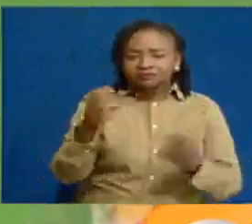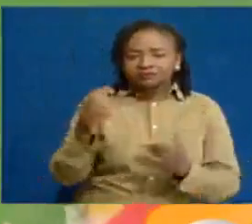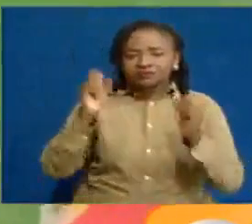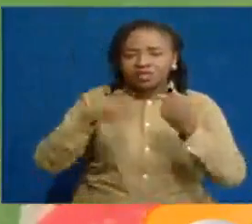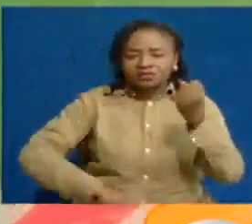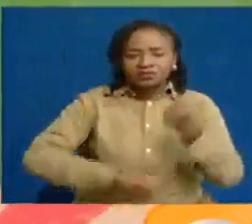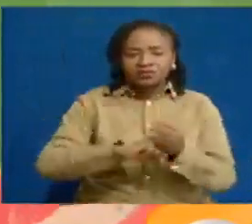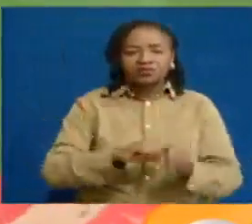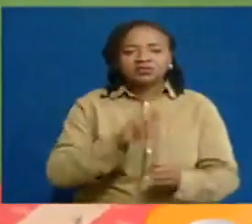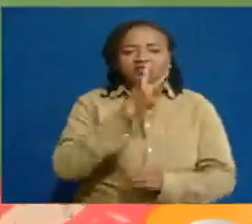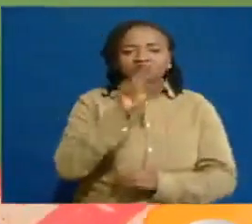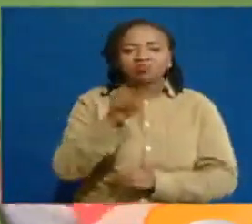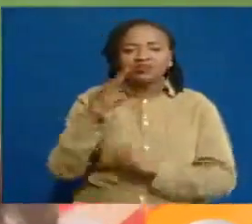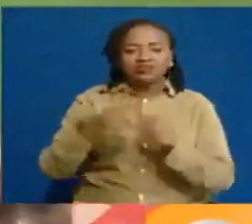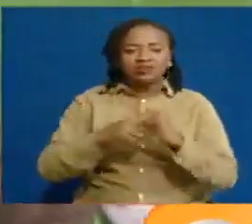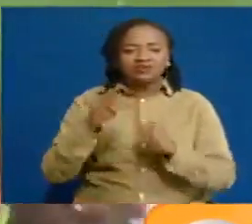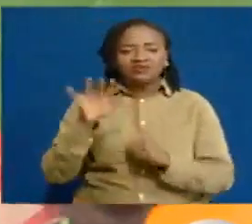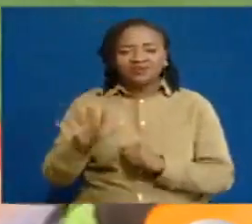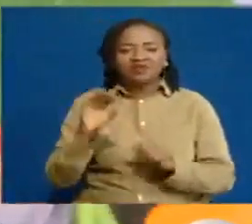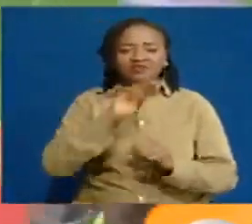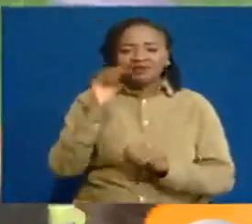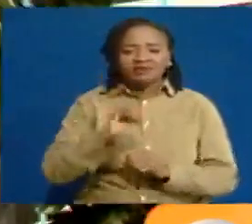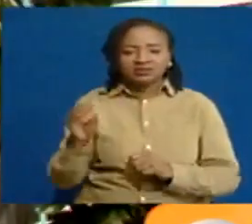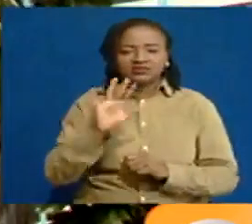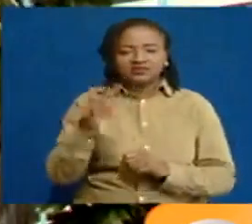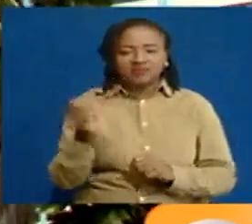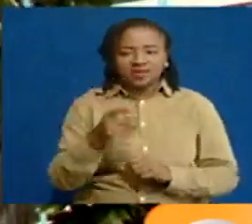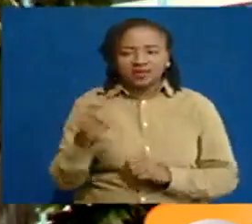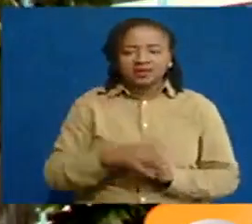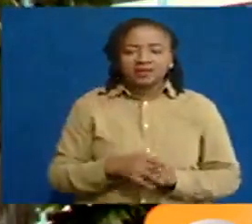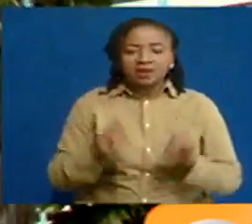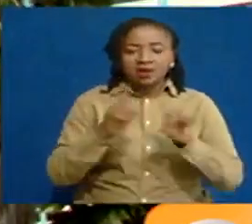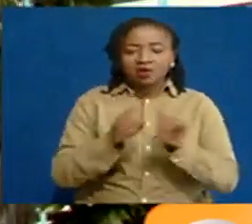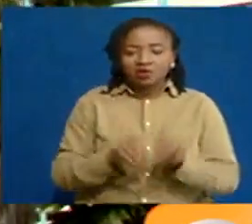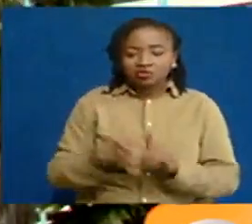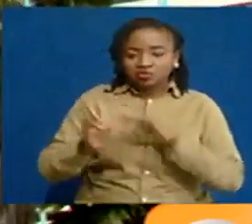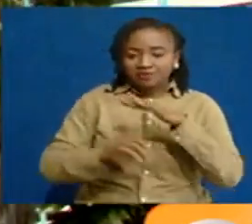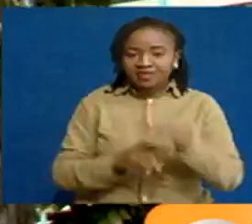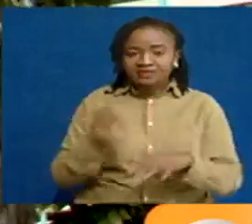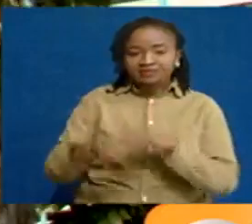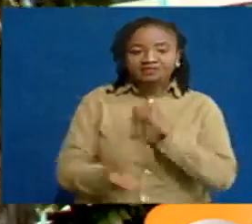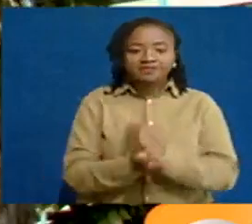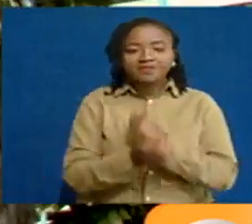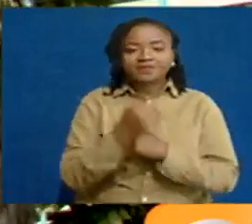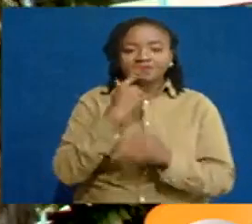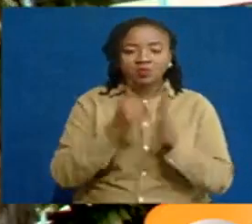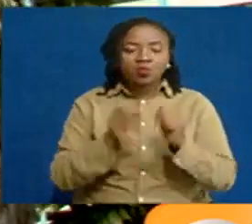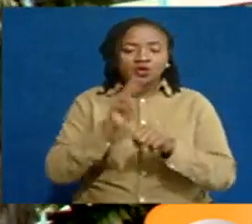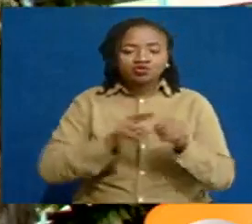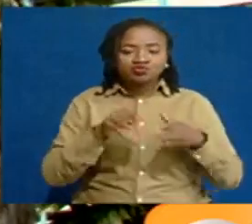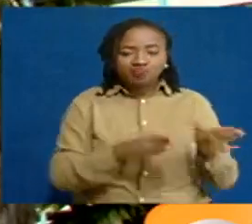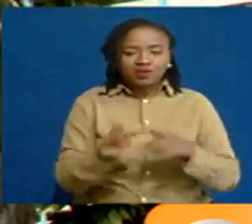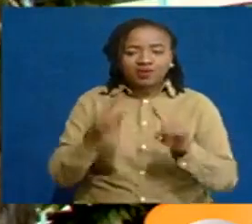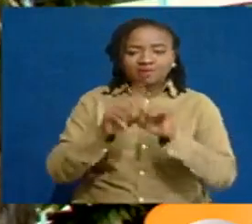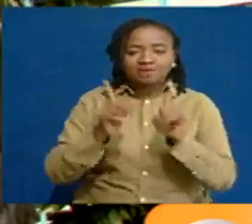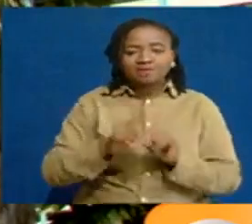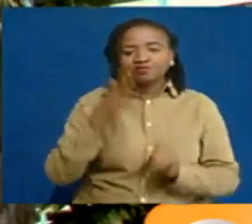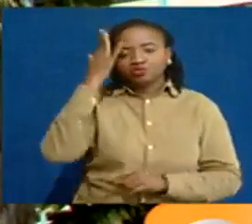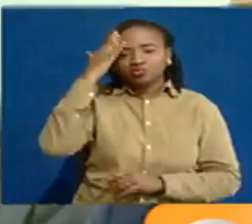the 2.75% of their incomes. The ministry also says it used a variety of factors to determine